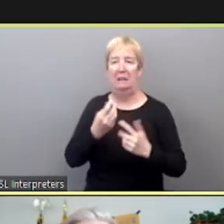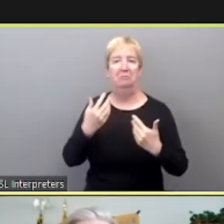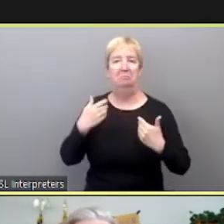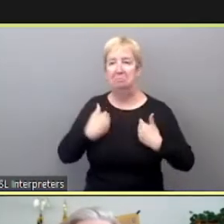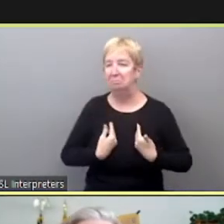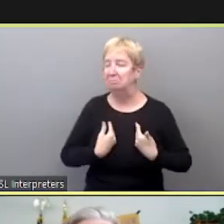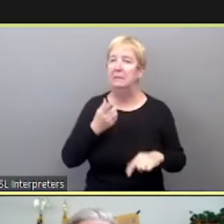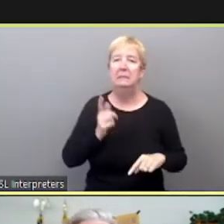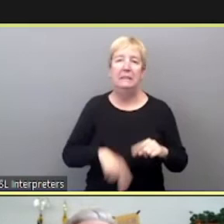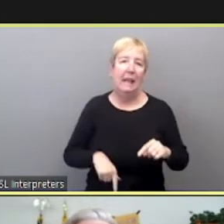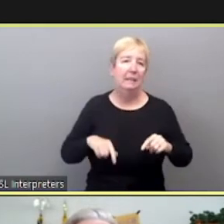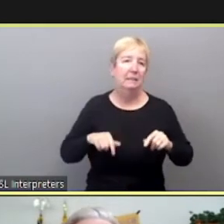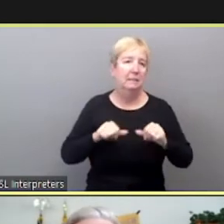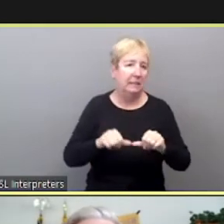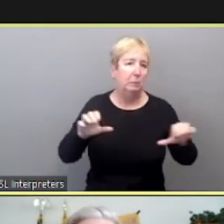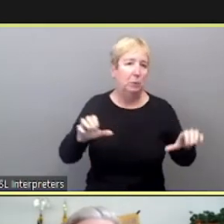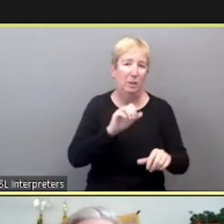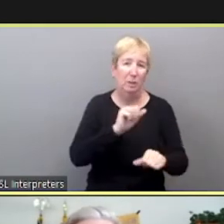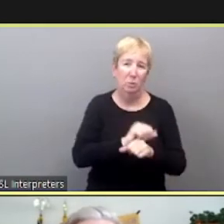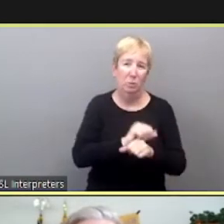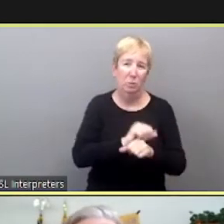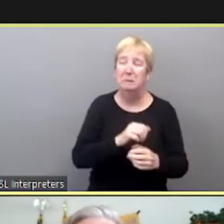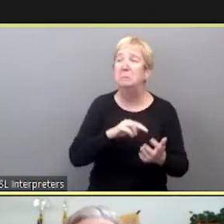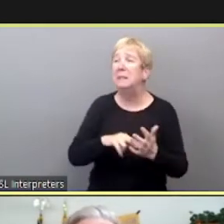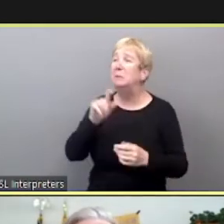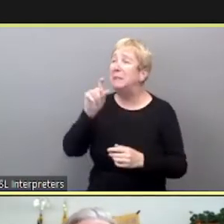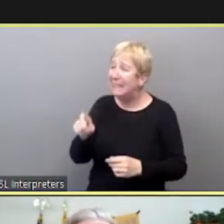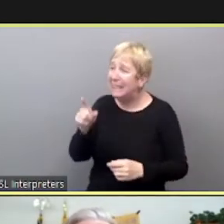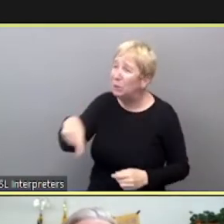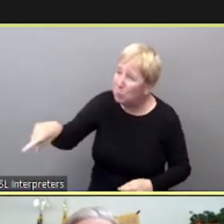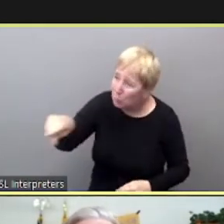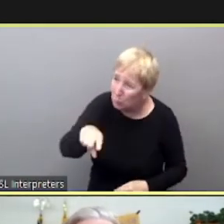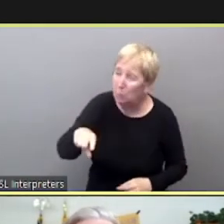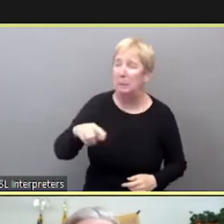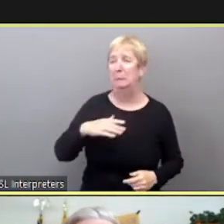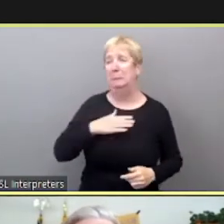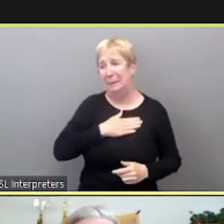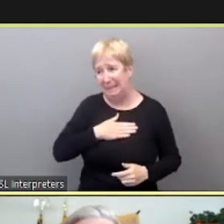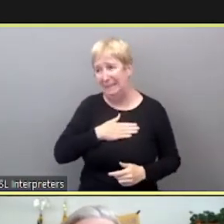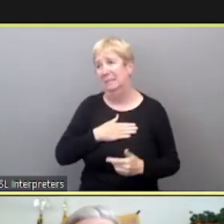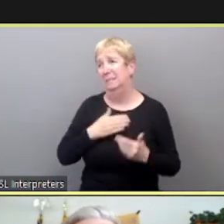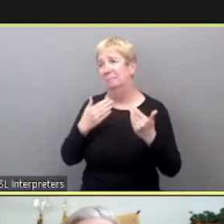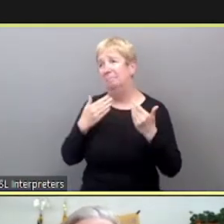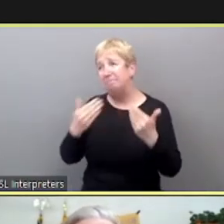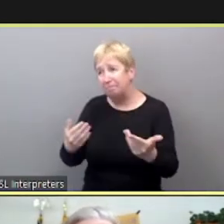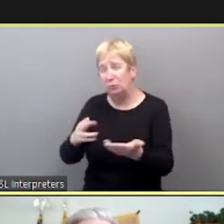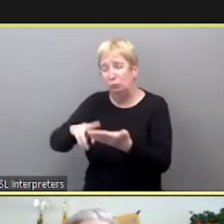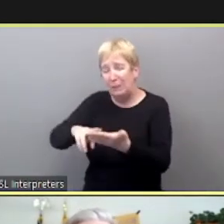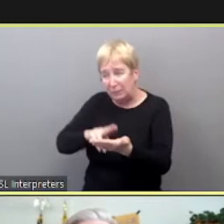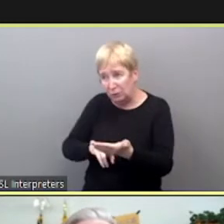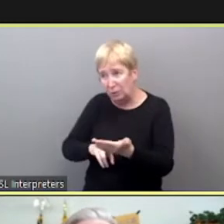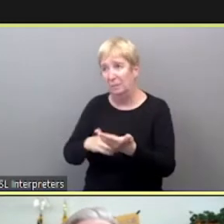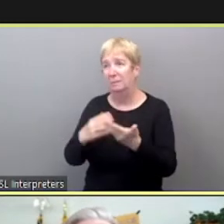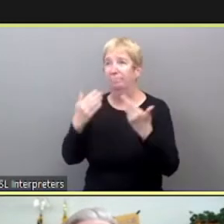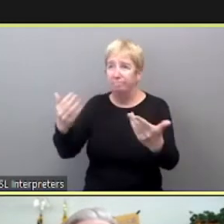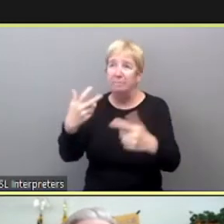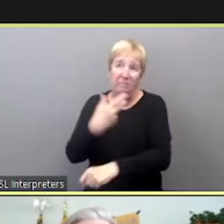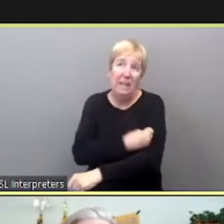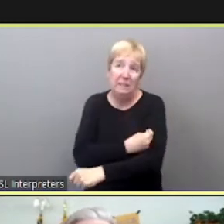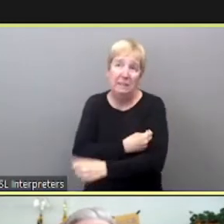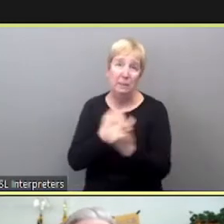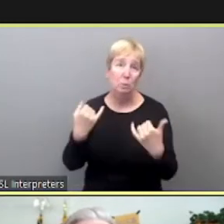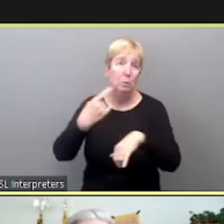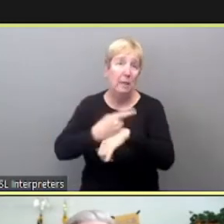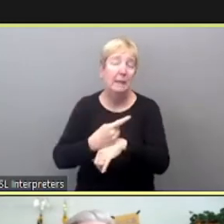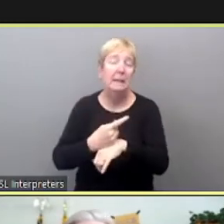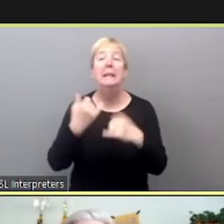So please step up, make that, go online, register for a vaccination today. And with that, I think I'm going to turn